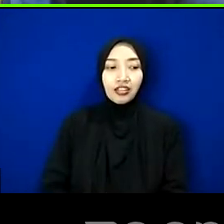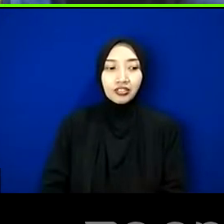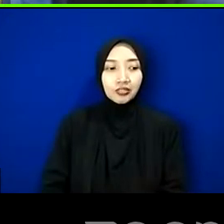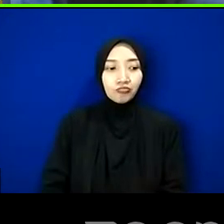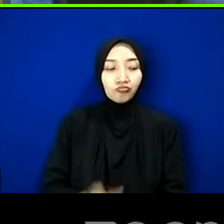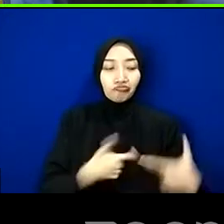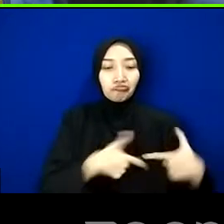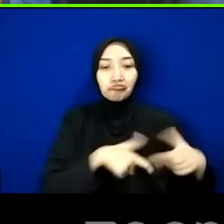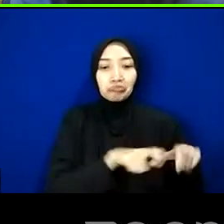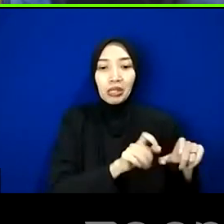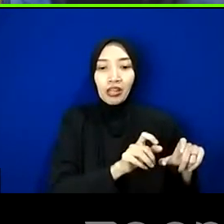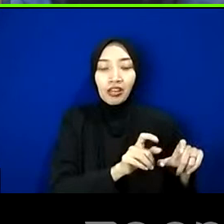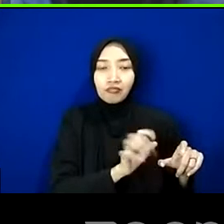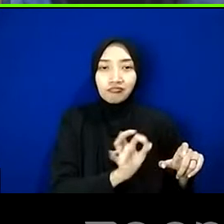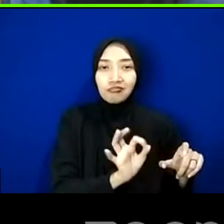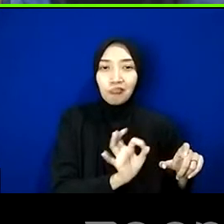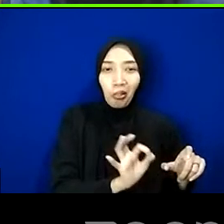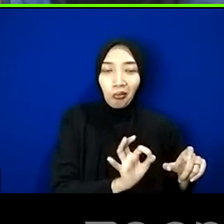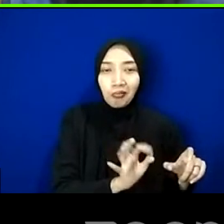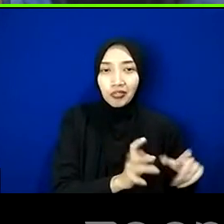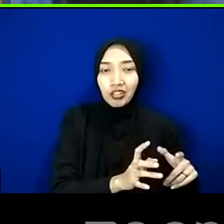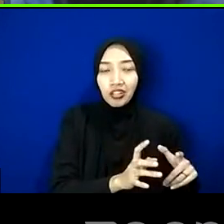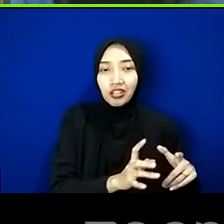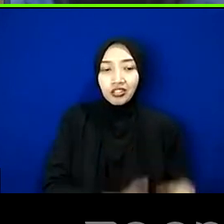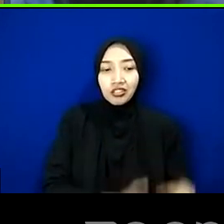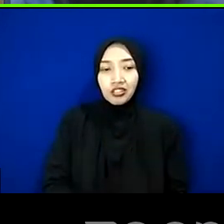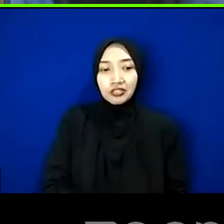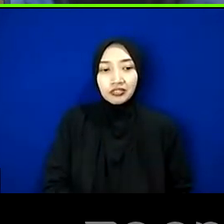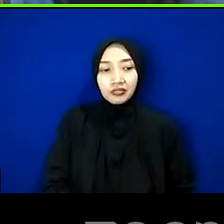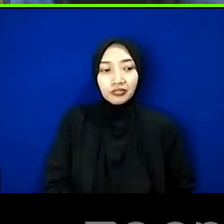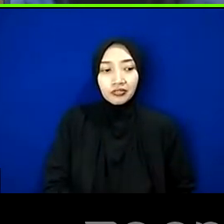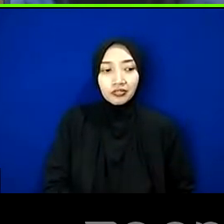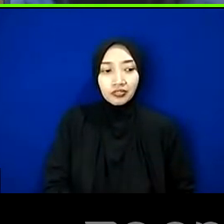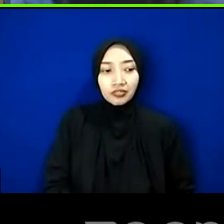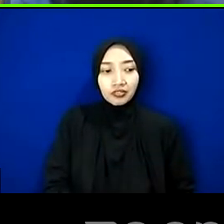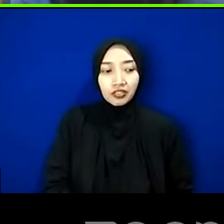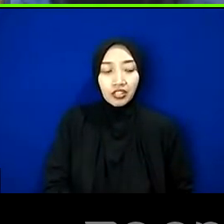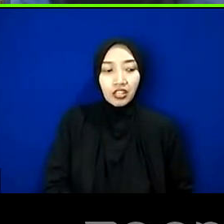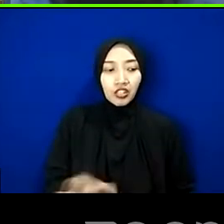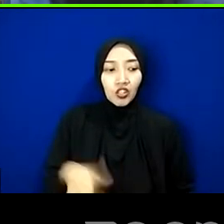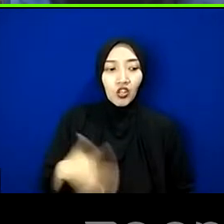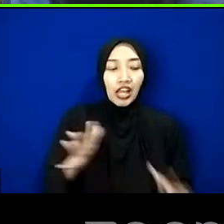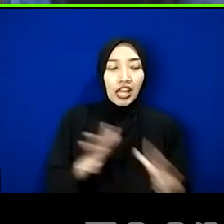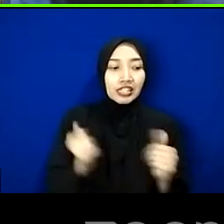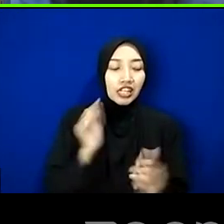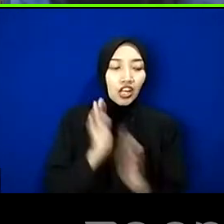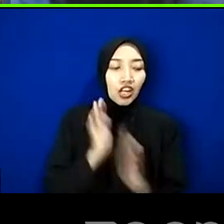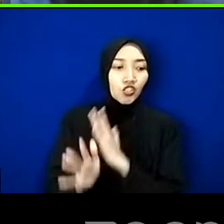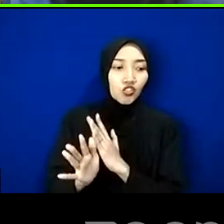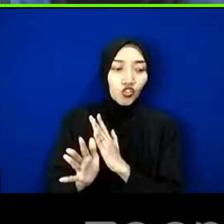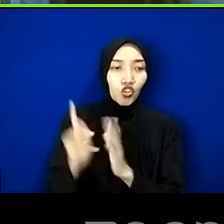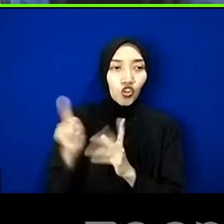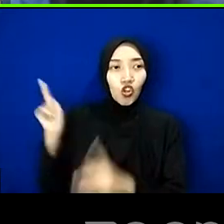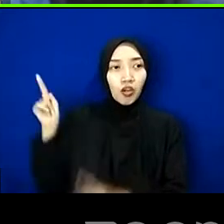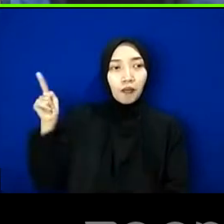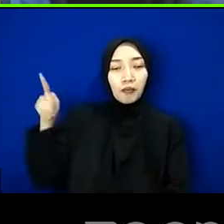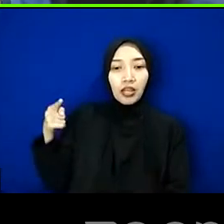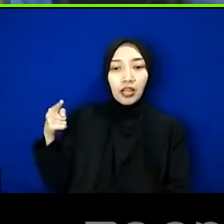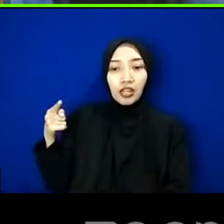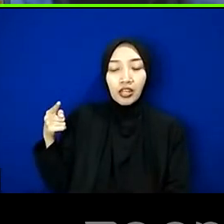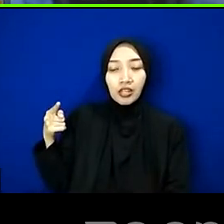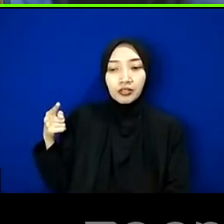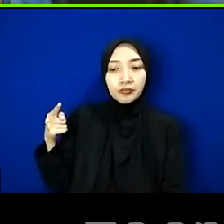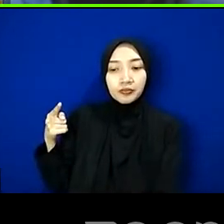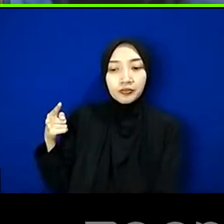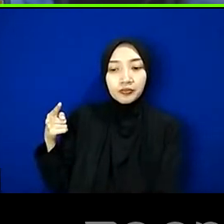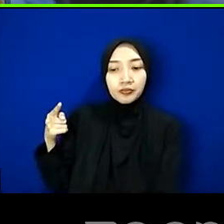direct result if we use a very harsh punishment with the decrease on the crime. So the narcotics cases